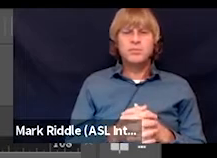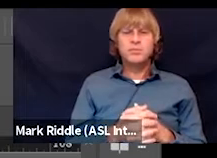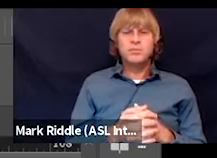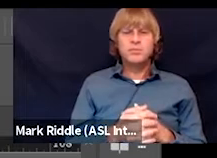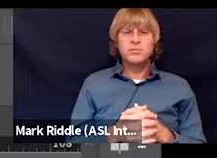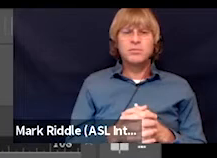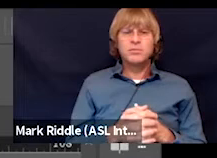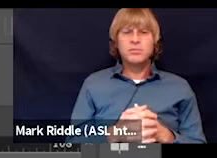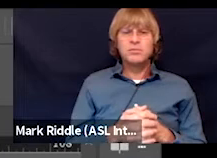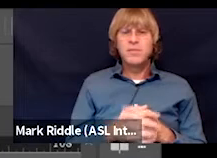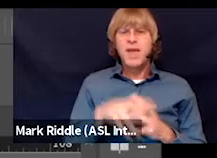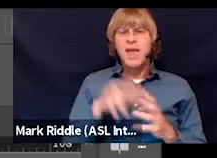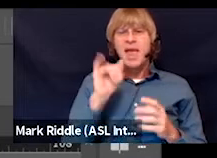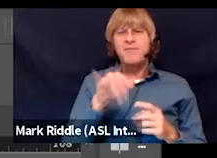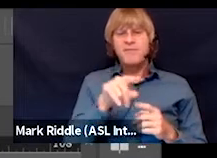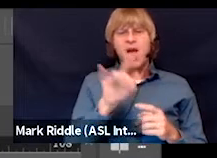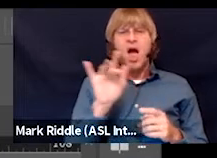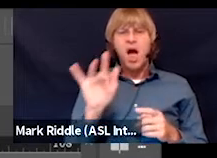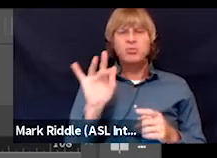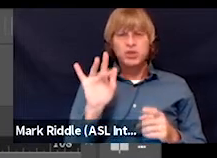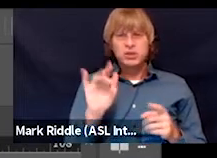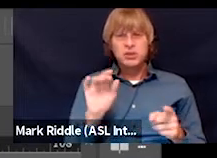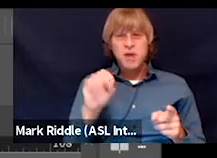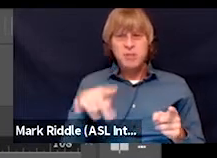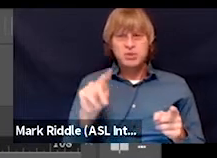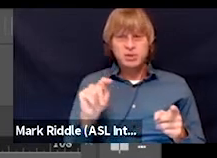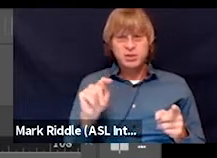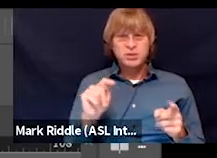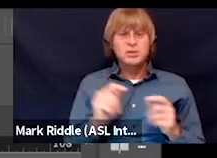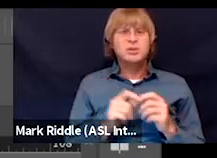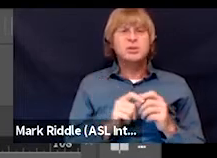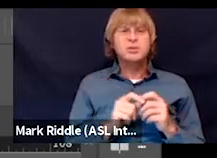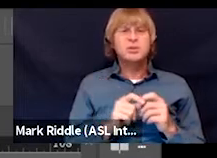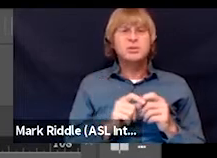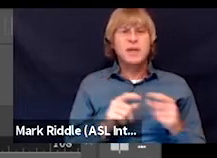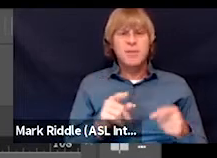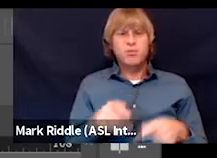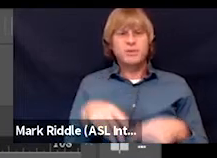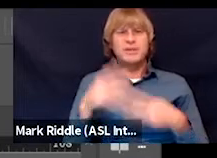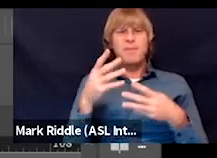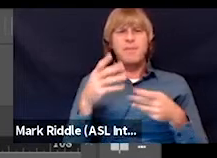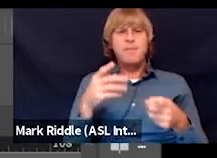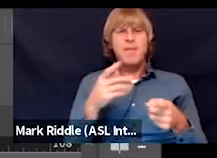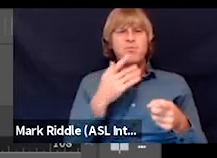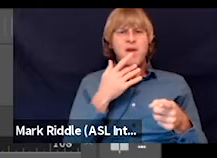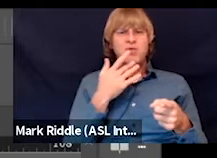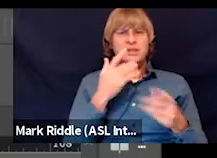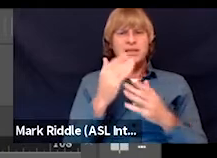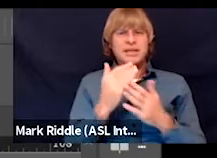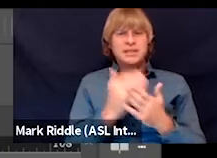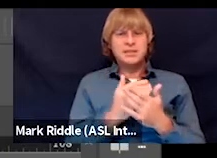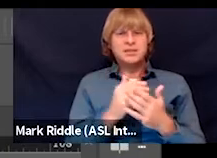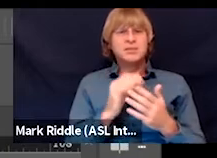If I option click this, it brings up the preferences